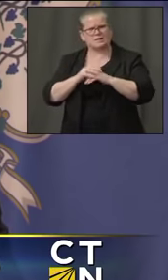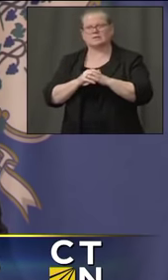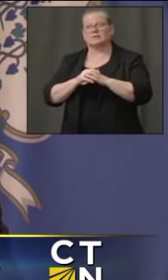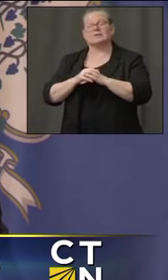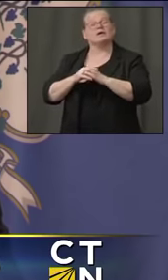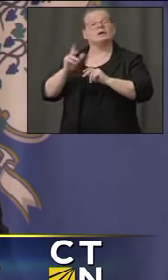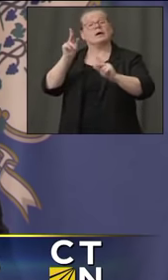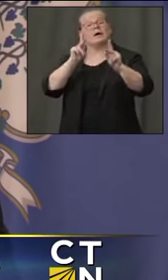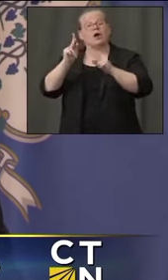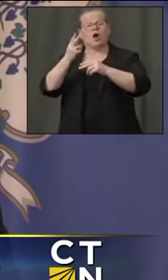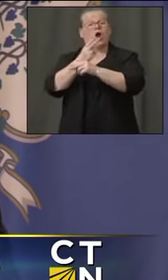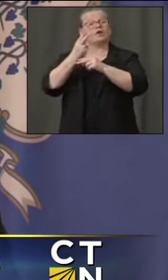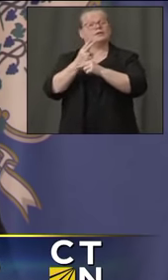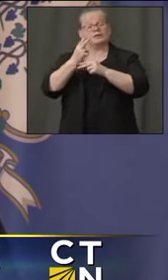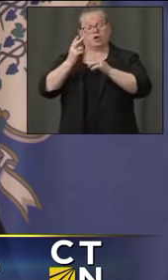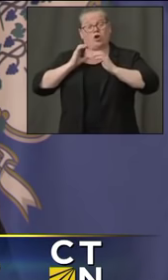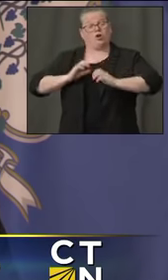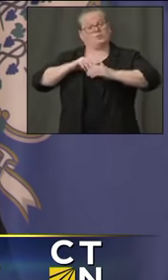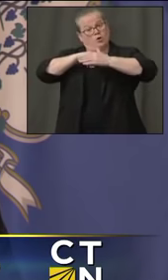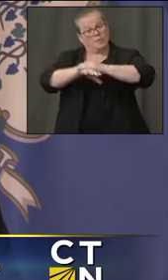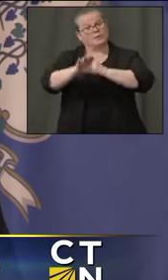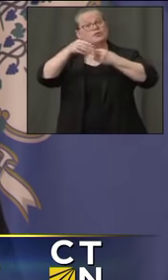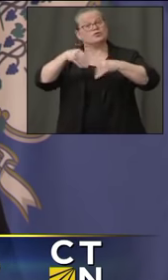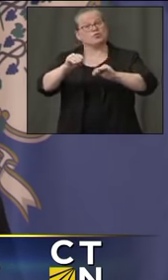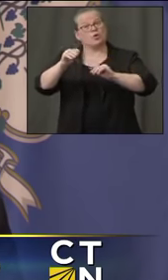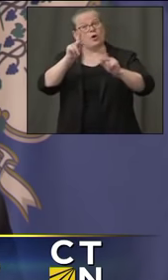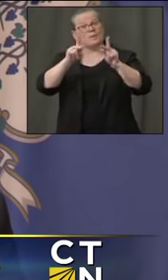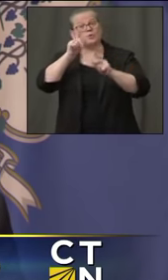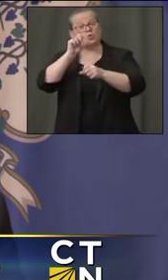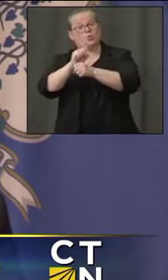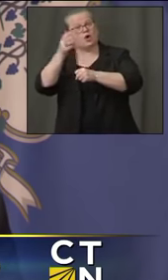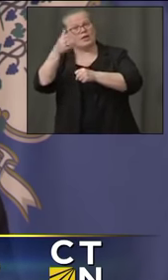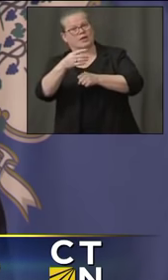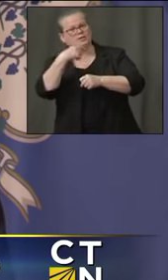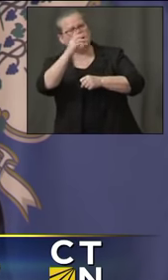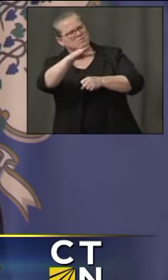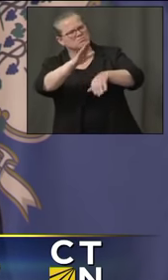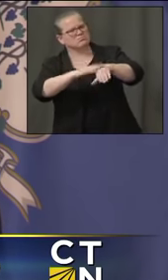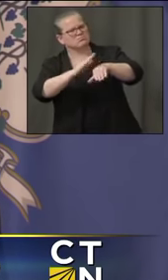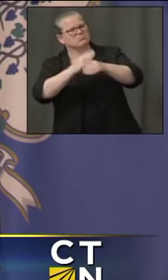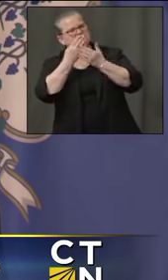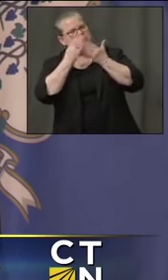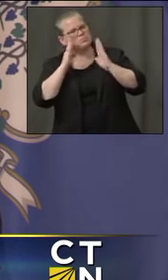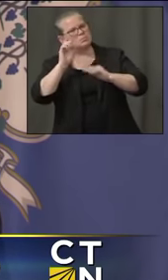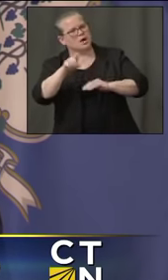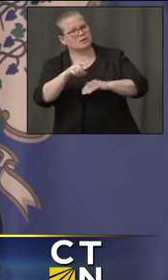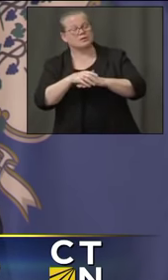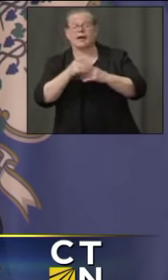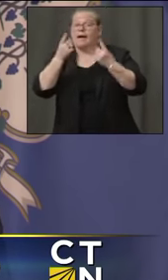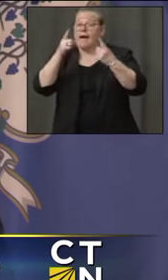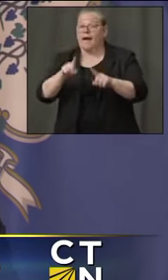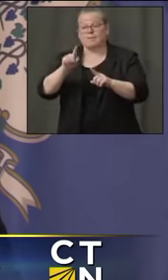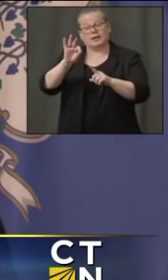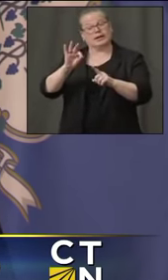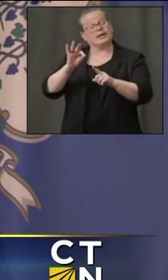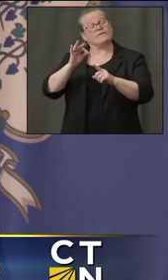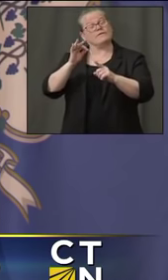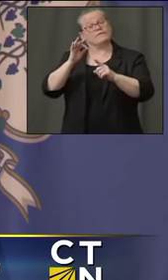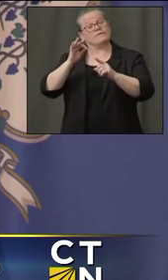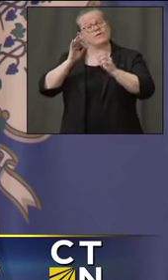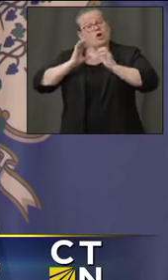customers, you're responsible for putting on a mask. We found in many cases that if a customer did not feel